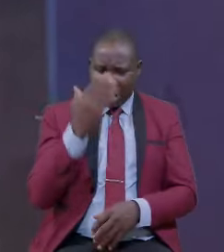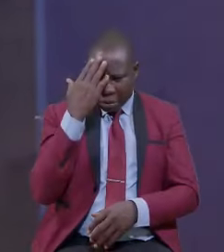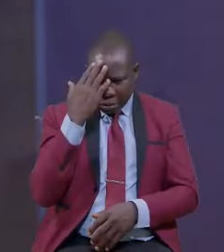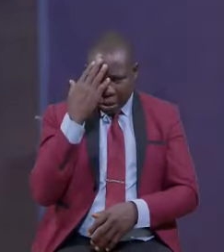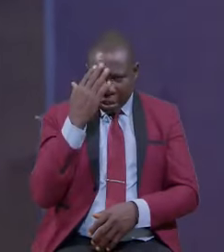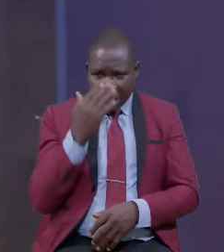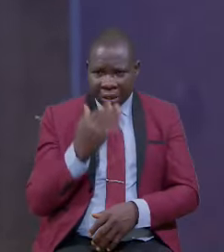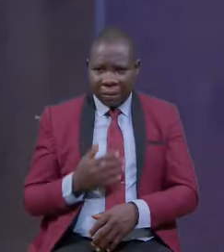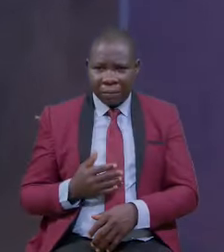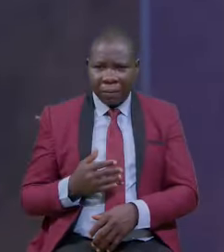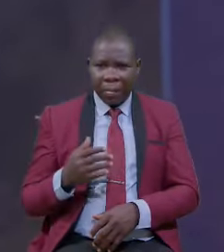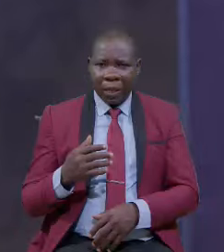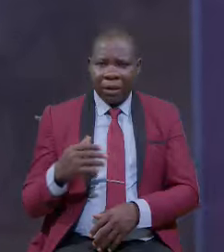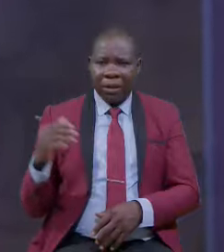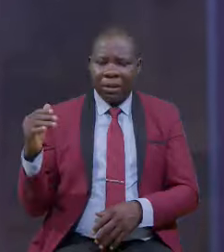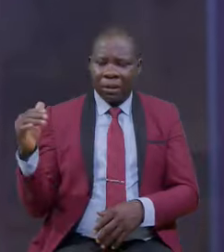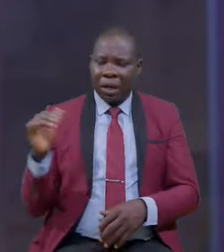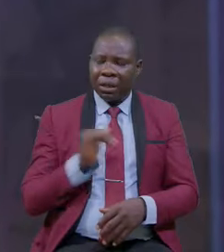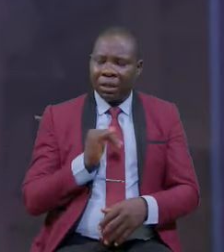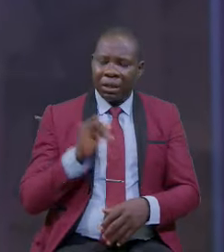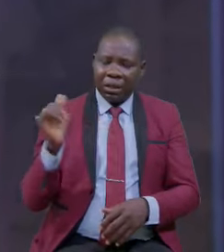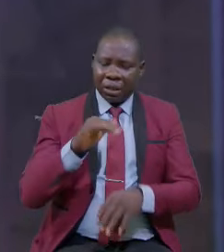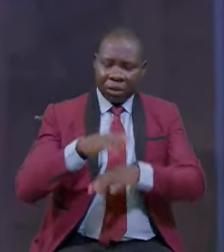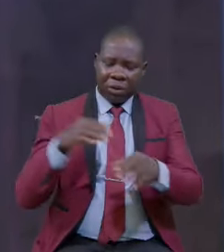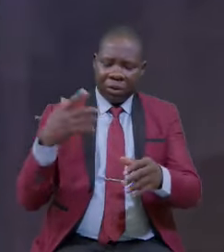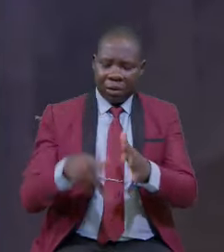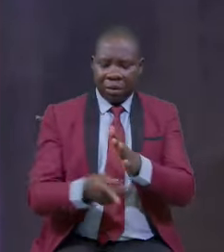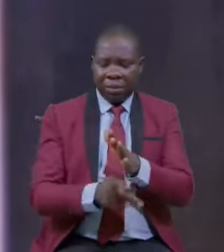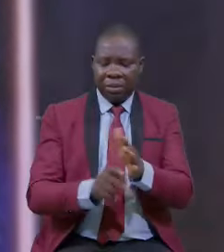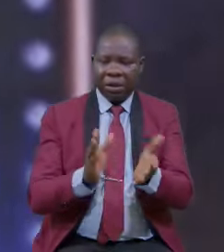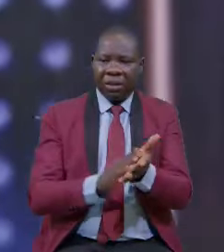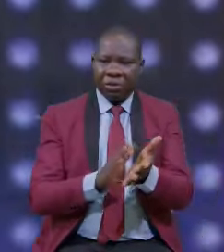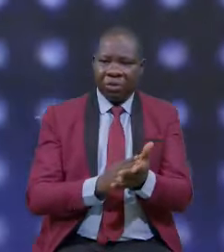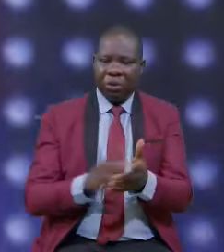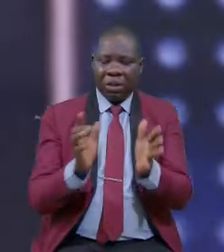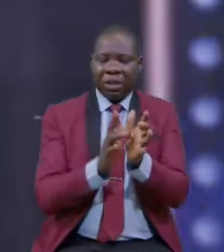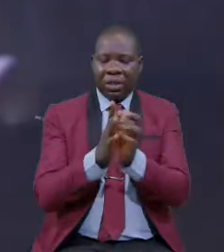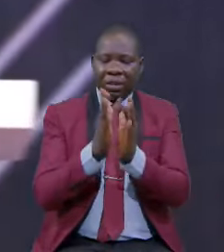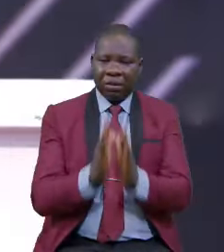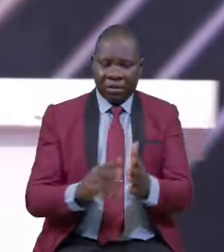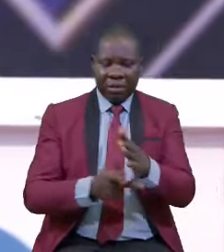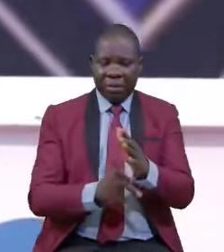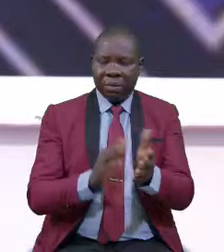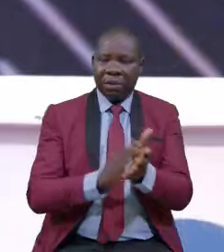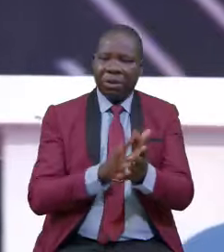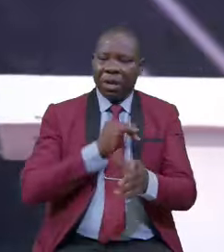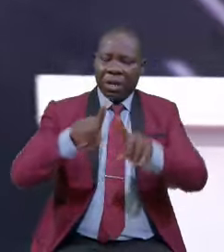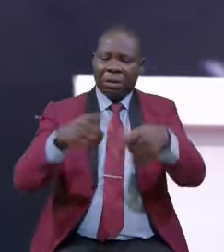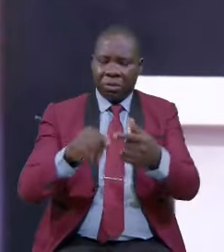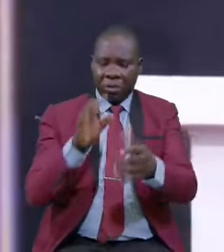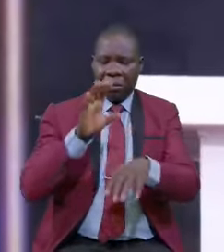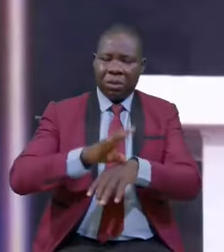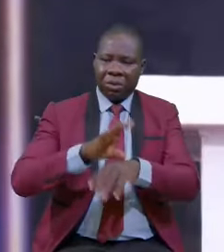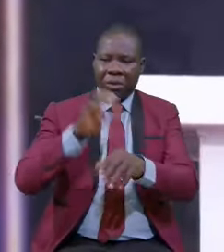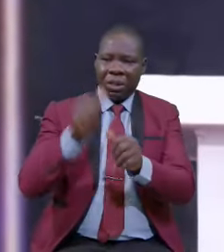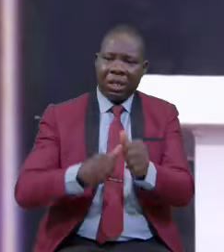They call it Christian primary school. And then I went to, church every time. And, at home, our family, they